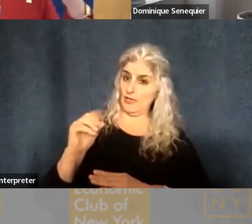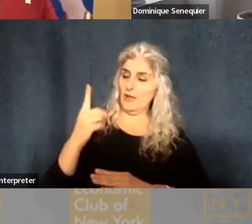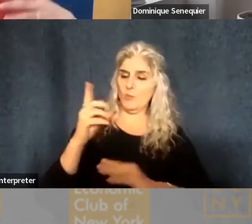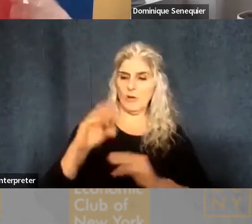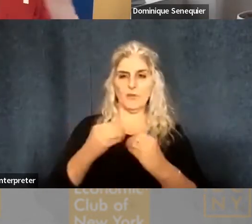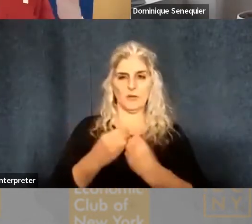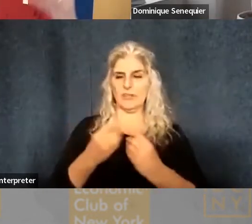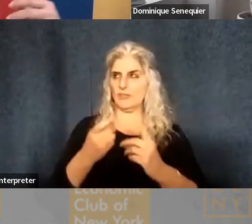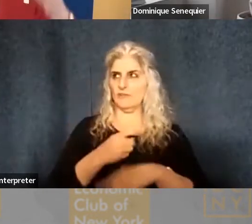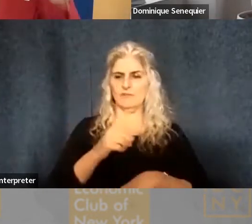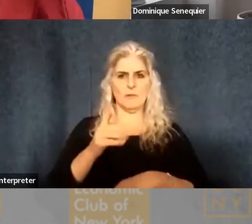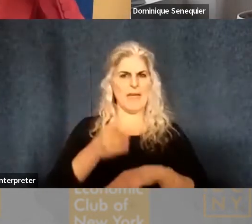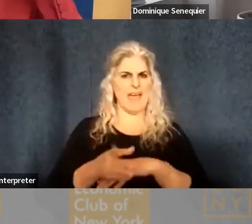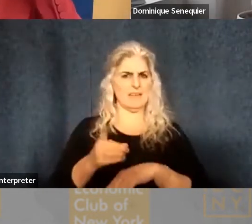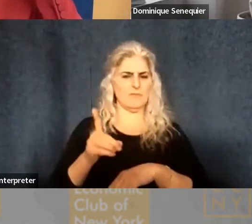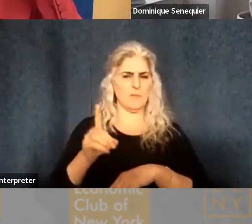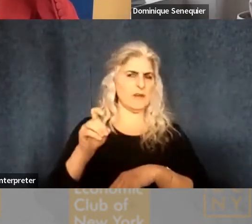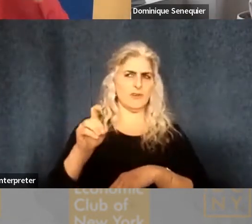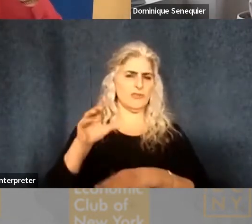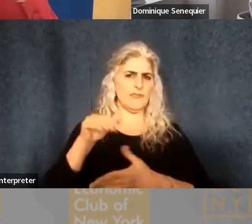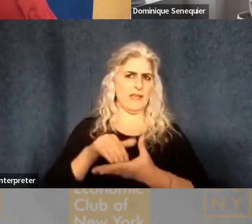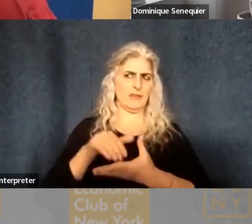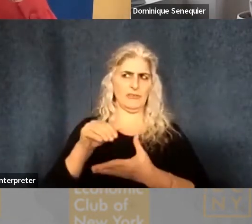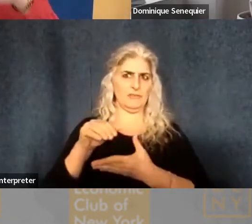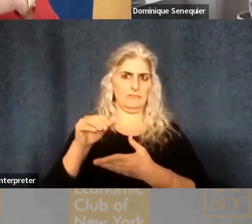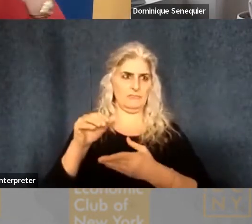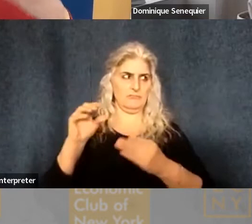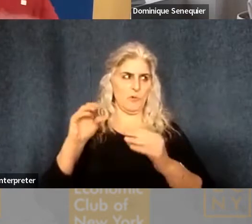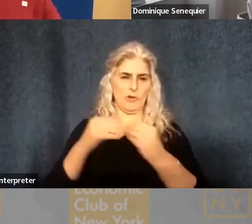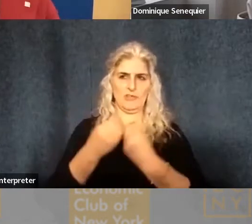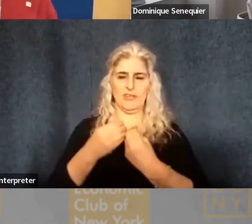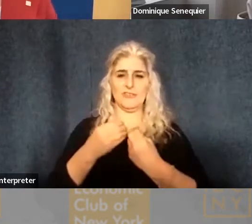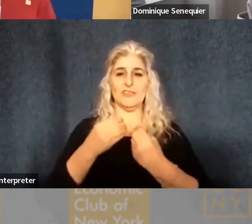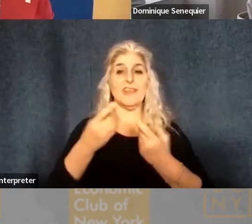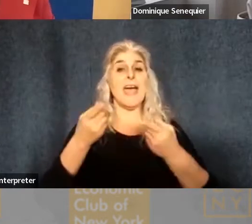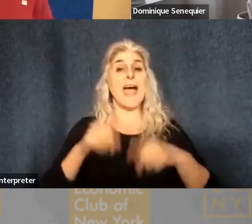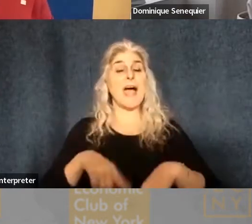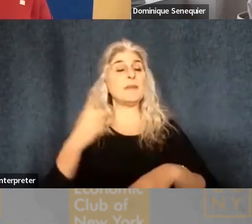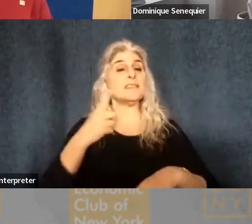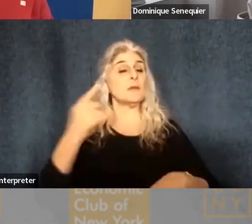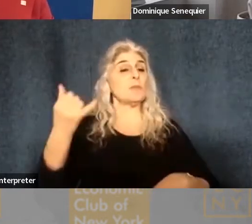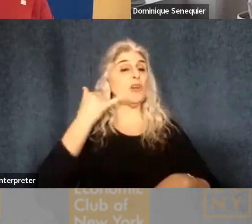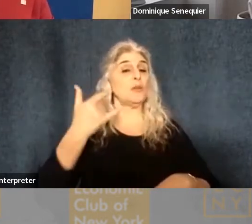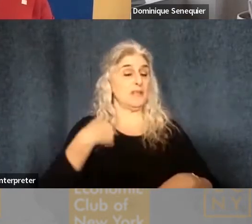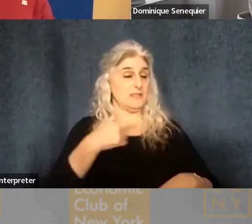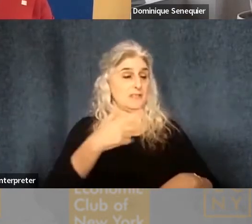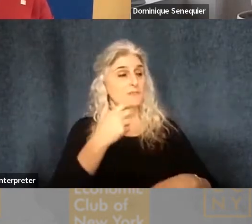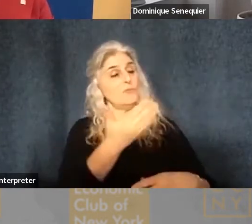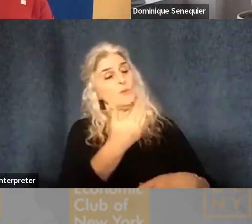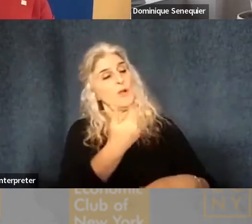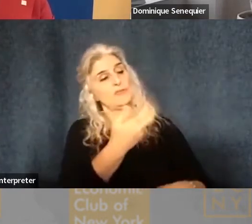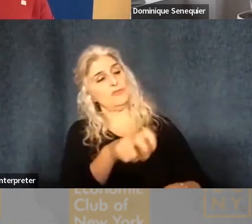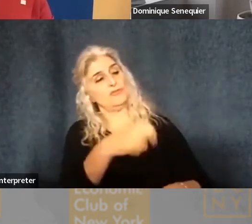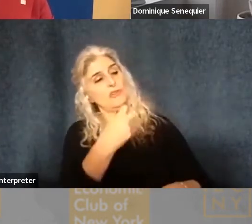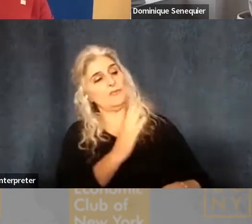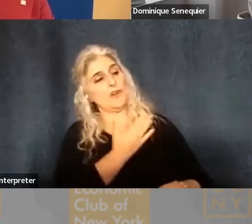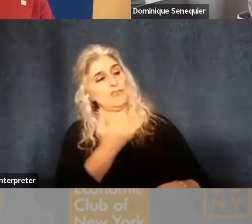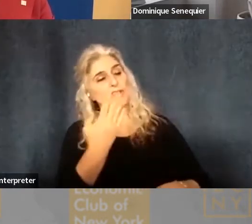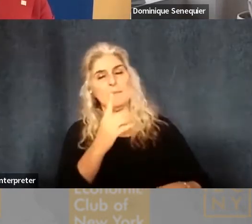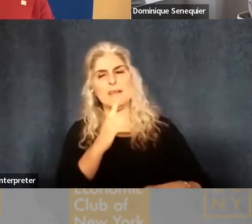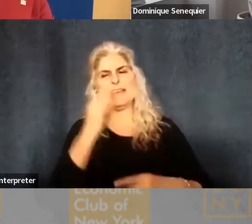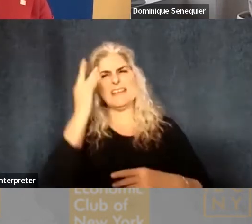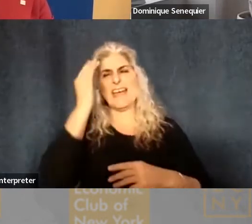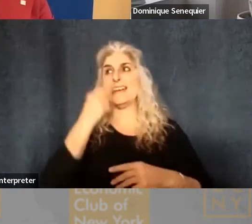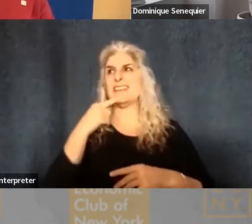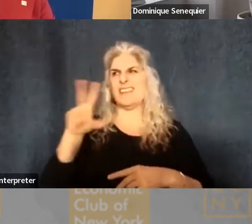initial response was no, thank you. But then I kind of dug a little bit deeper and I said, okay, so a couple of reasons. Number one,